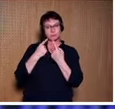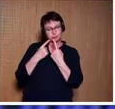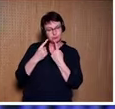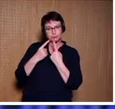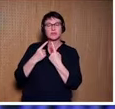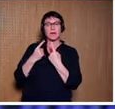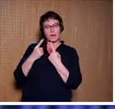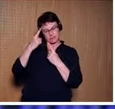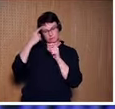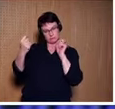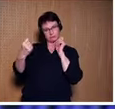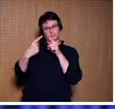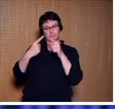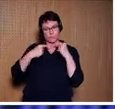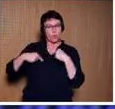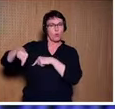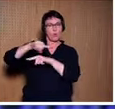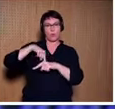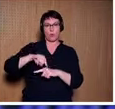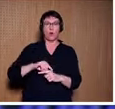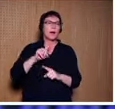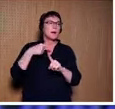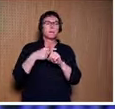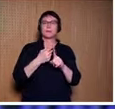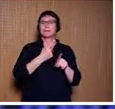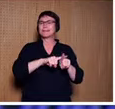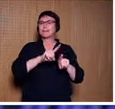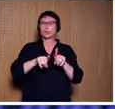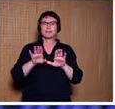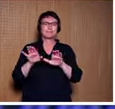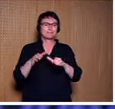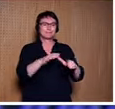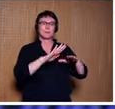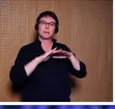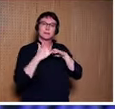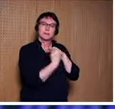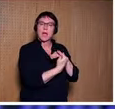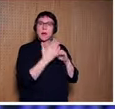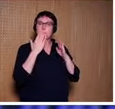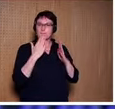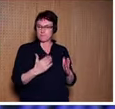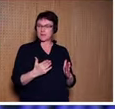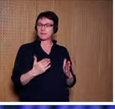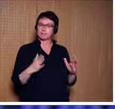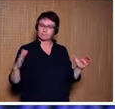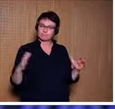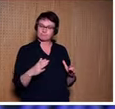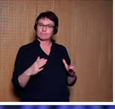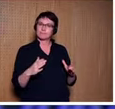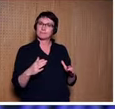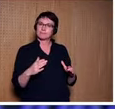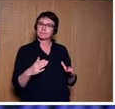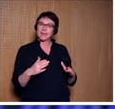Third, solidarity across sectors, movements, and fostering feminist,